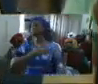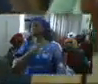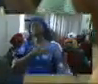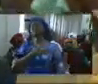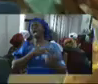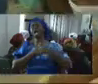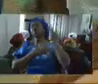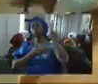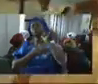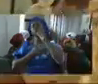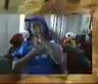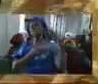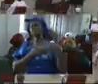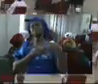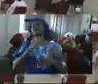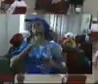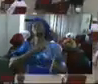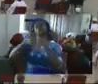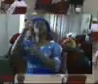My God will take care of me,